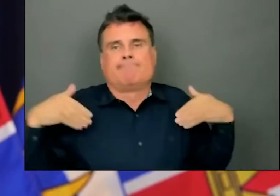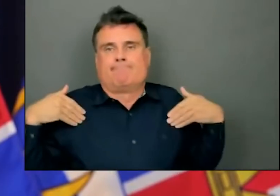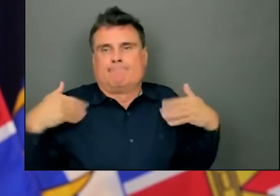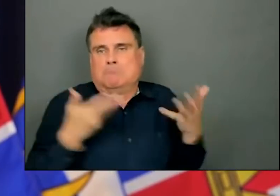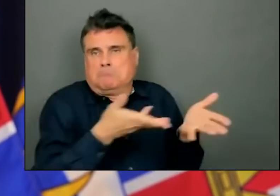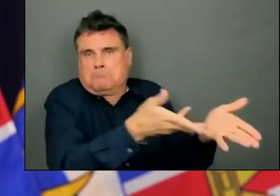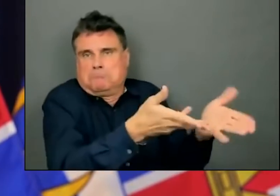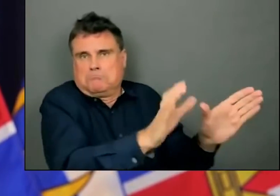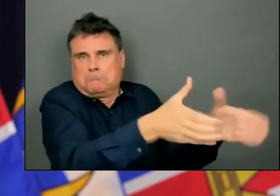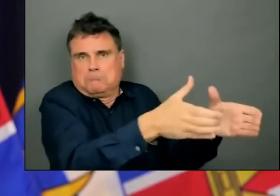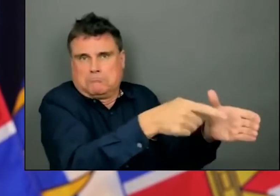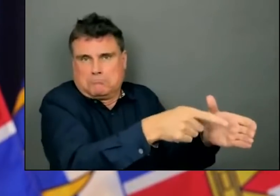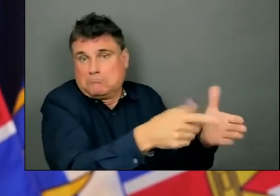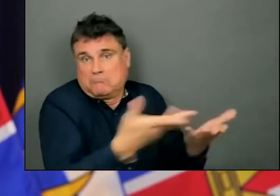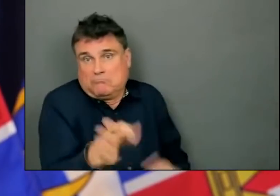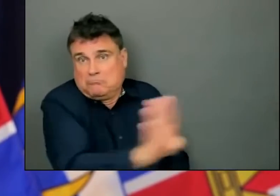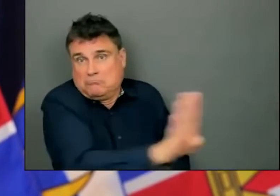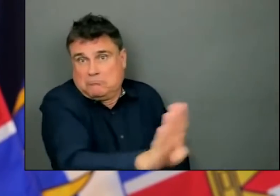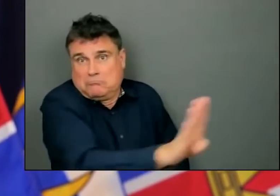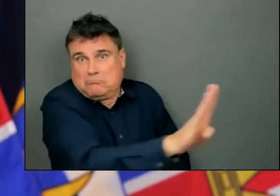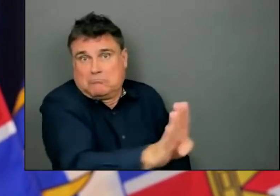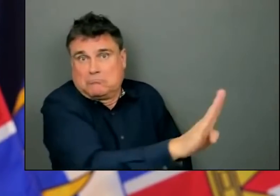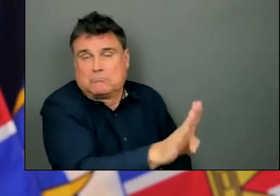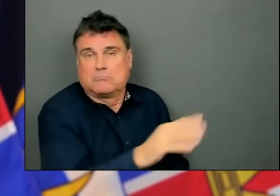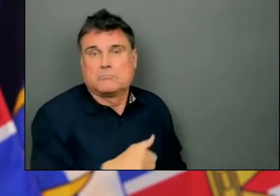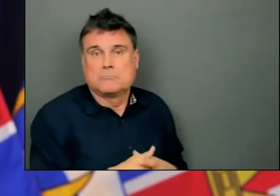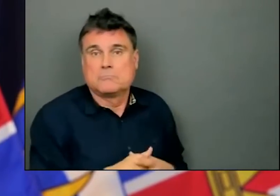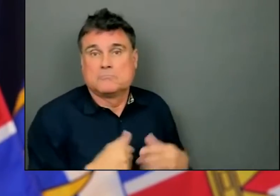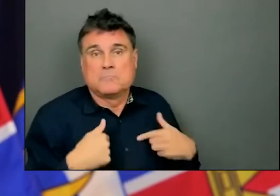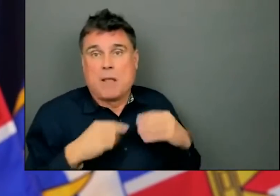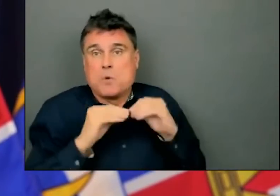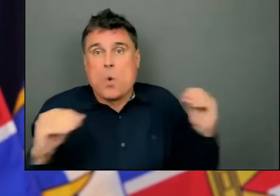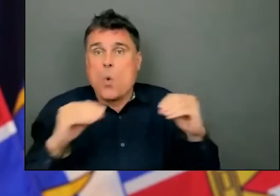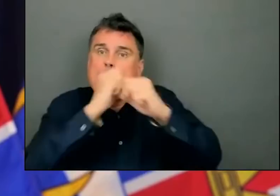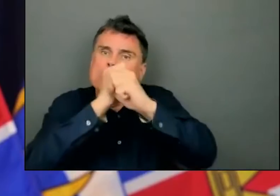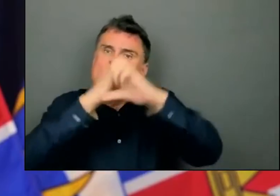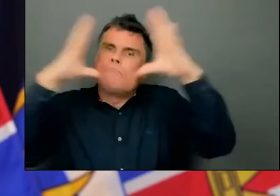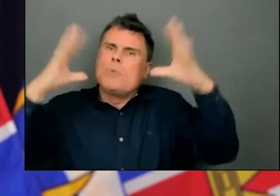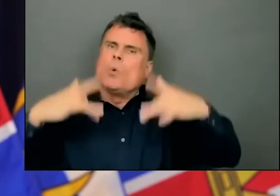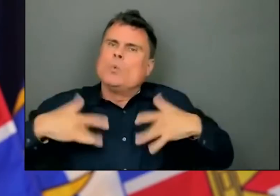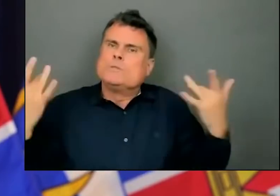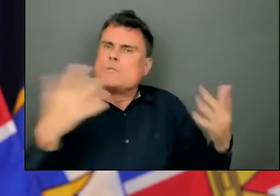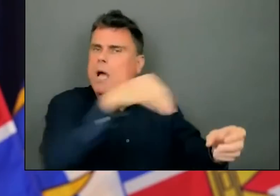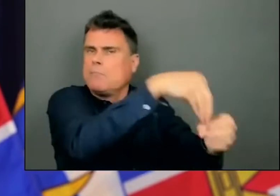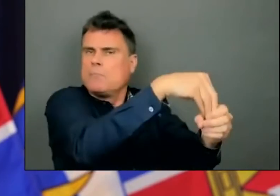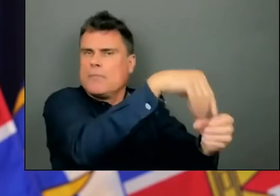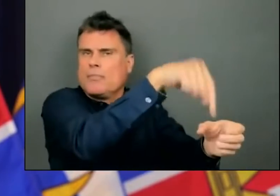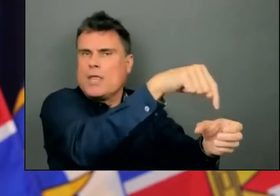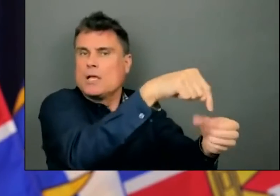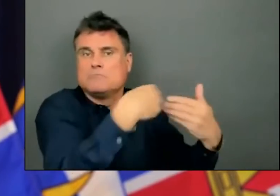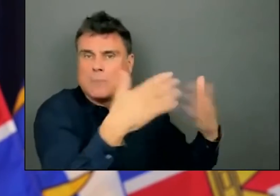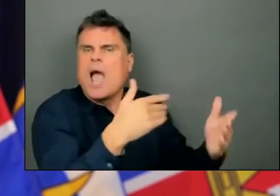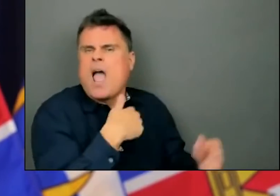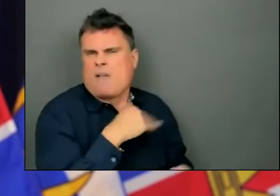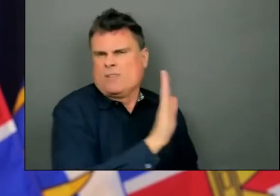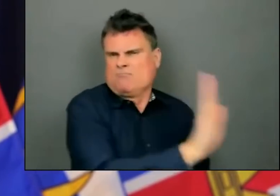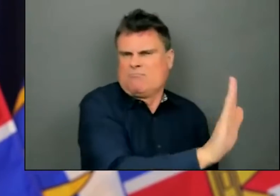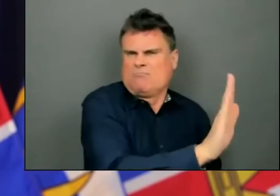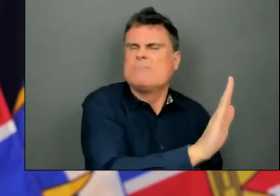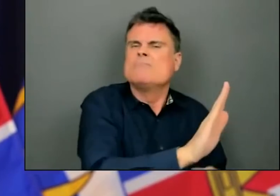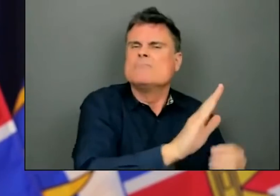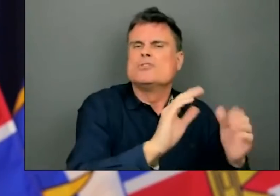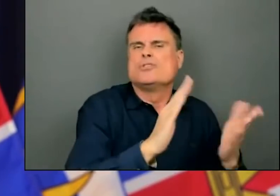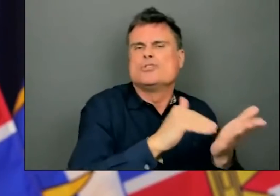I have no way of knowing how these things are progressing, but I know that they do have a process that has gone through. In